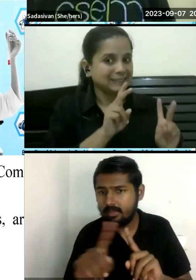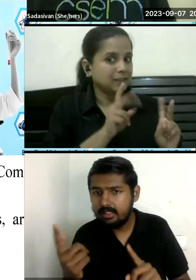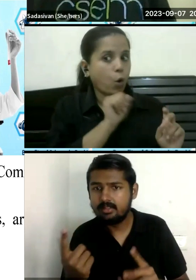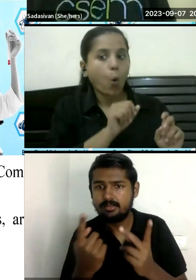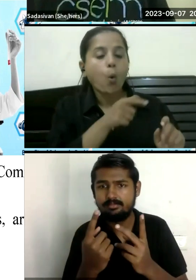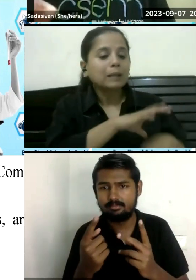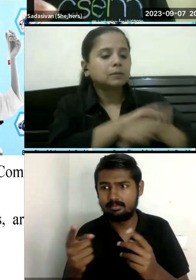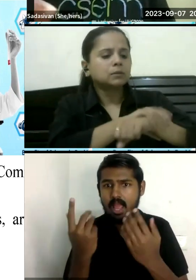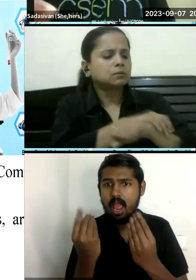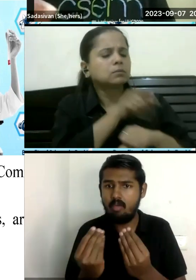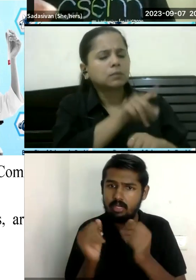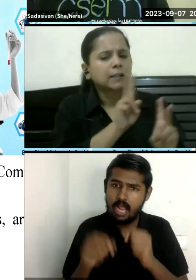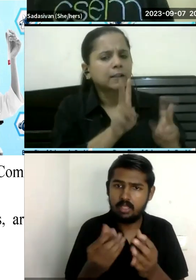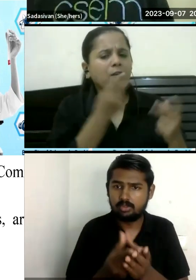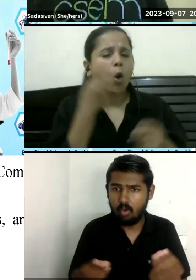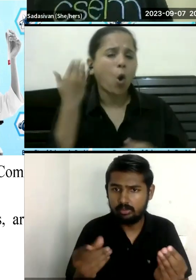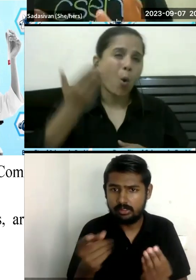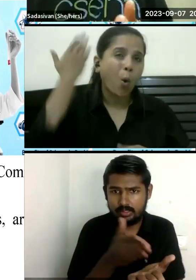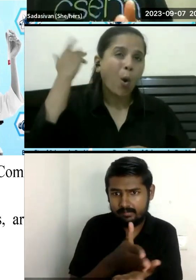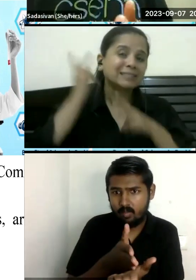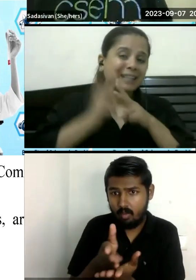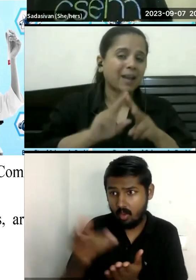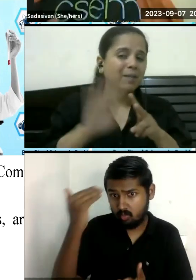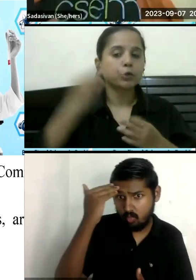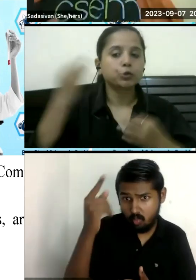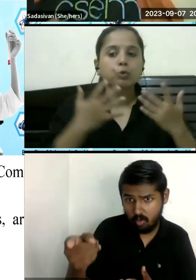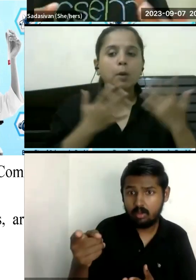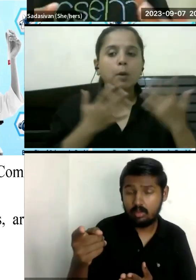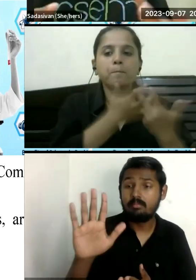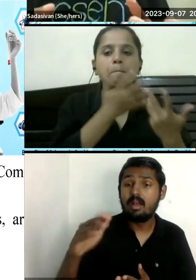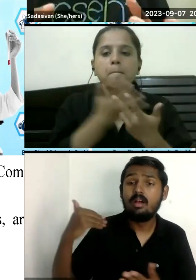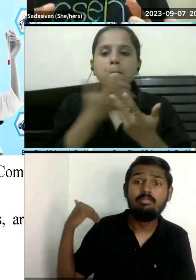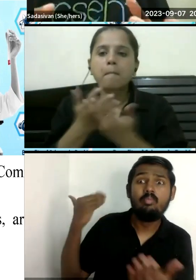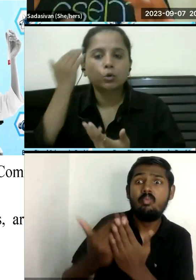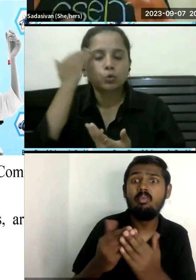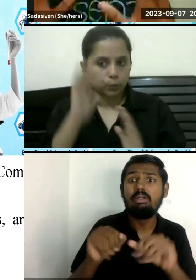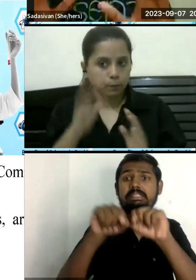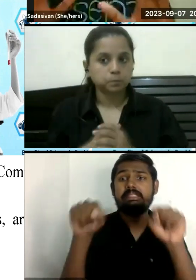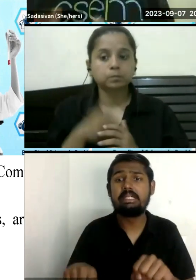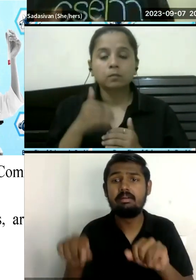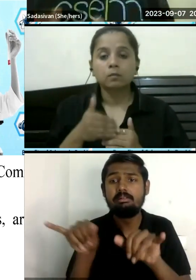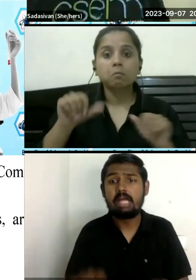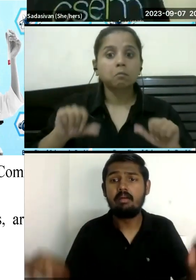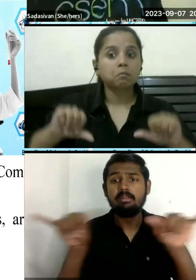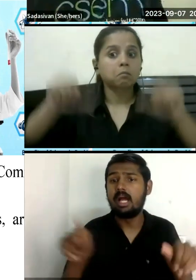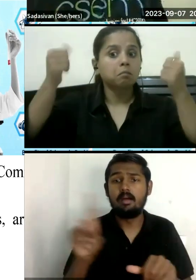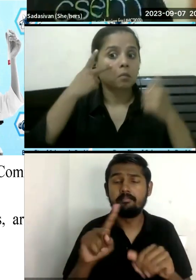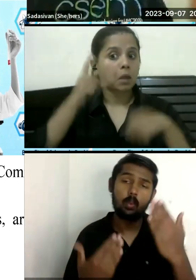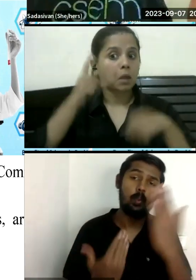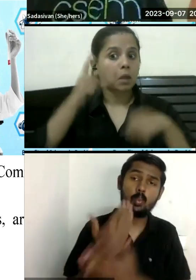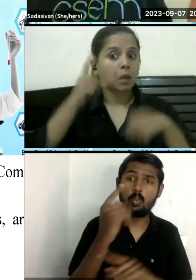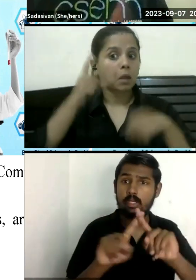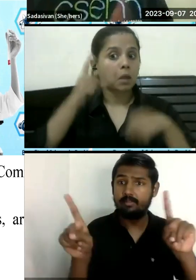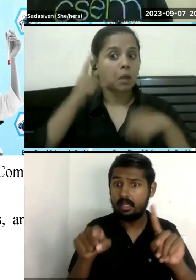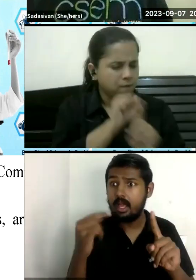therapies. And through the successful advocacy, now there is the turnaround time in diagnosis has